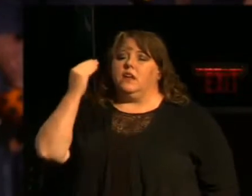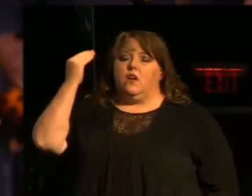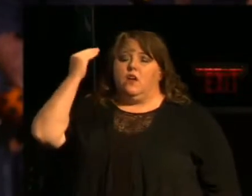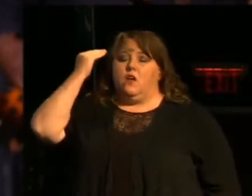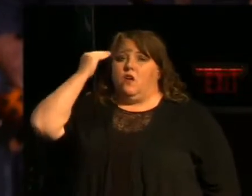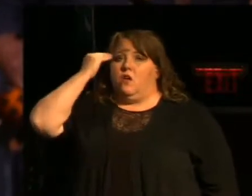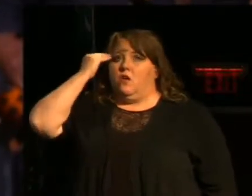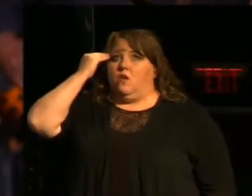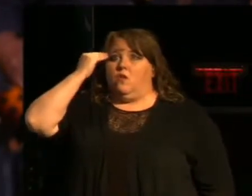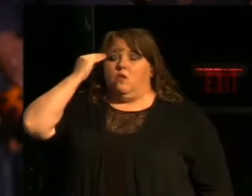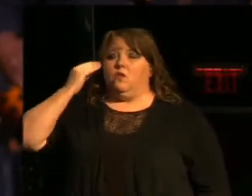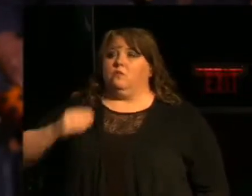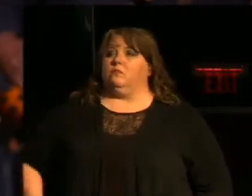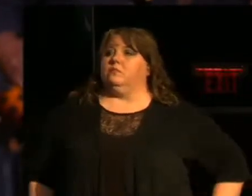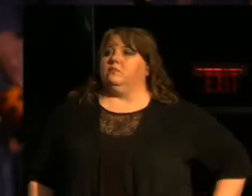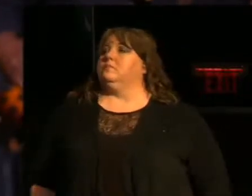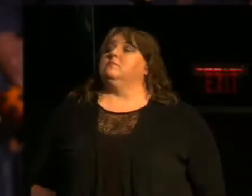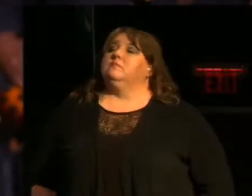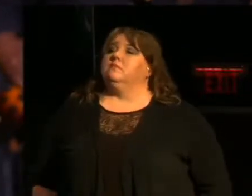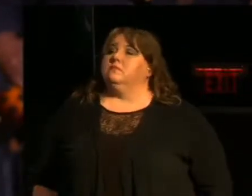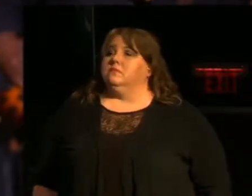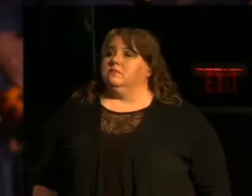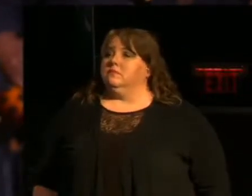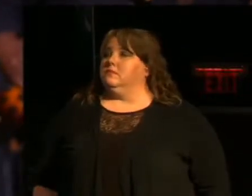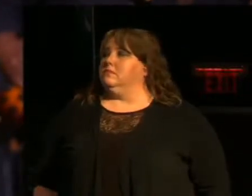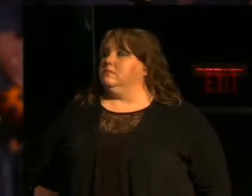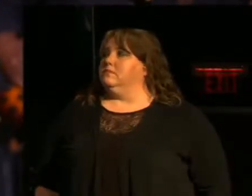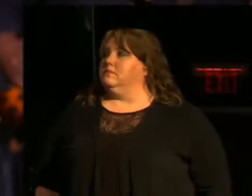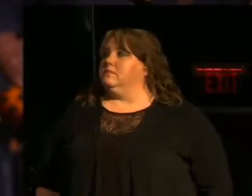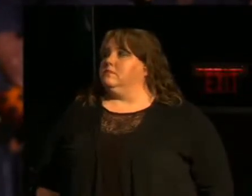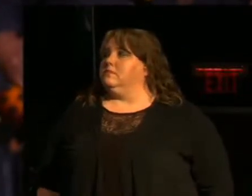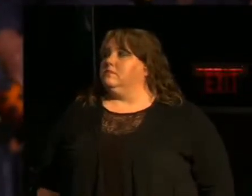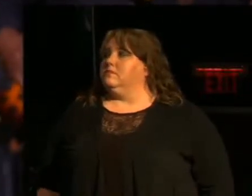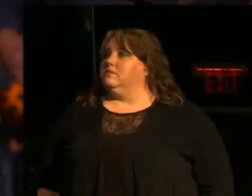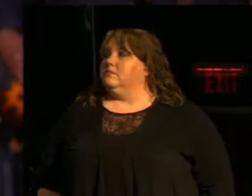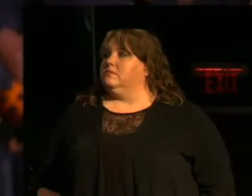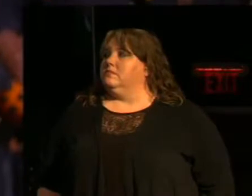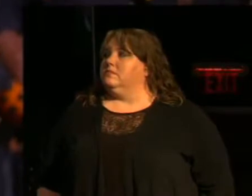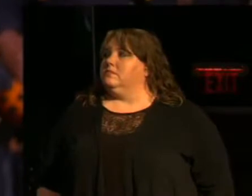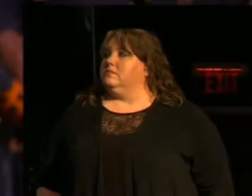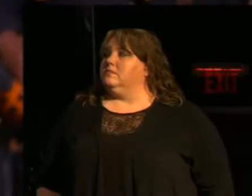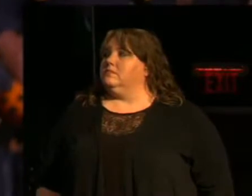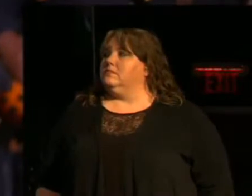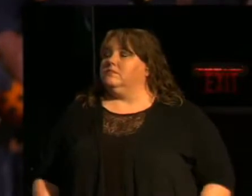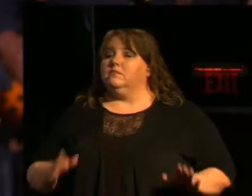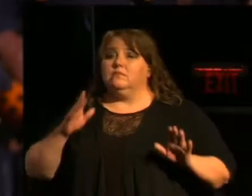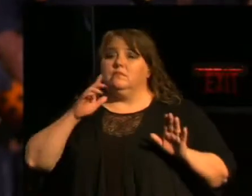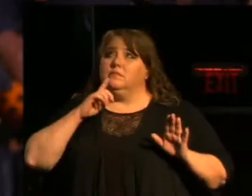war no more. I ain't gonna study war no